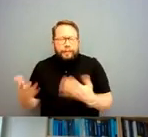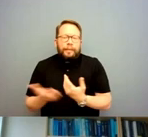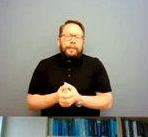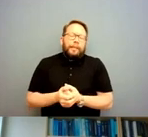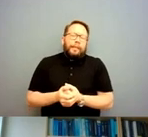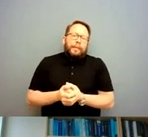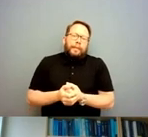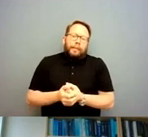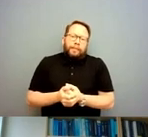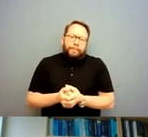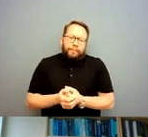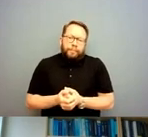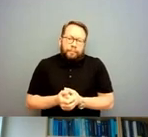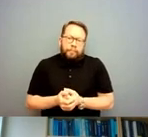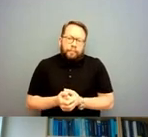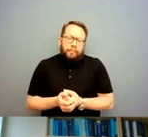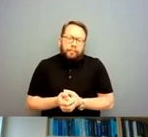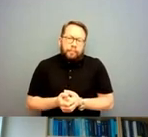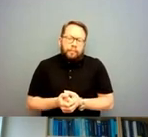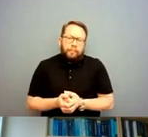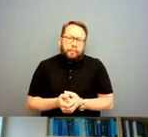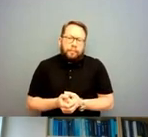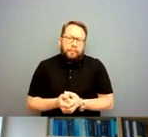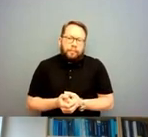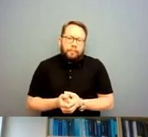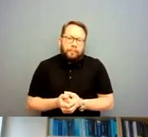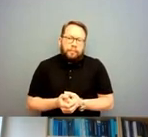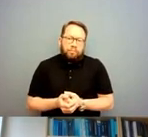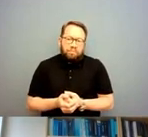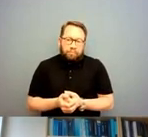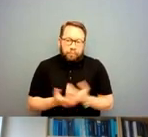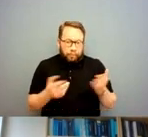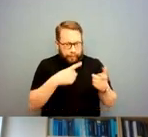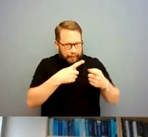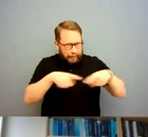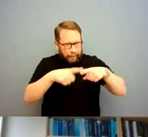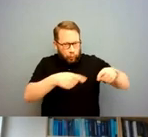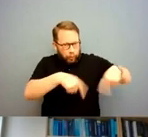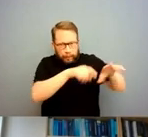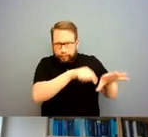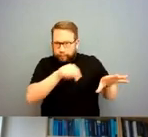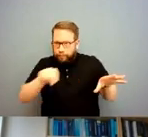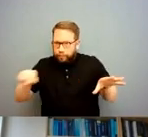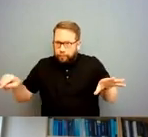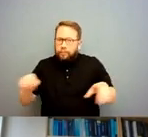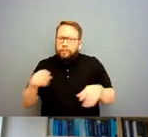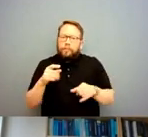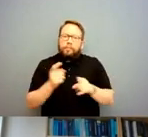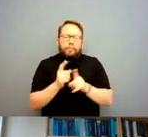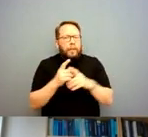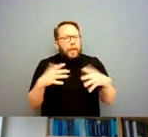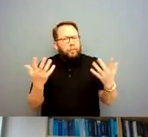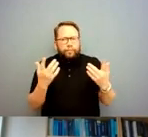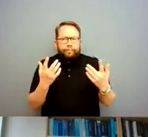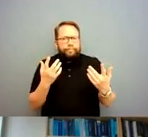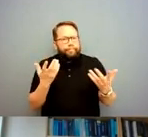since they are the ones who give advice to states when it comes to implementation of the rights of